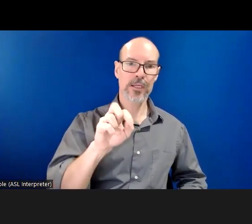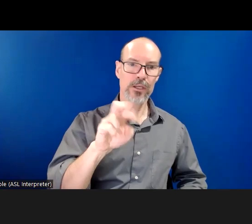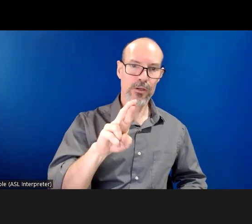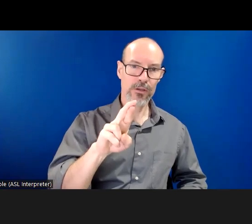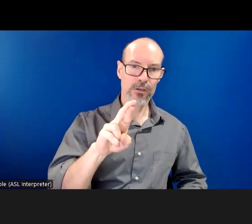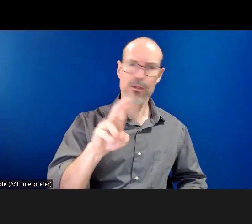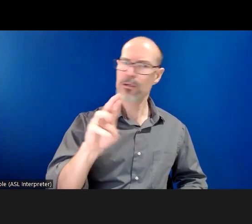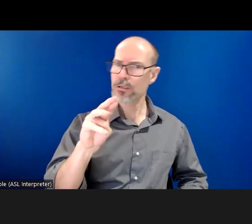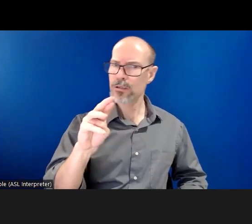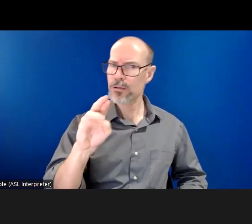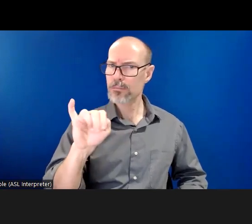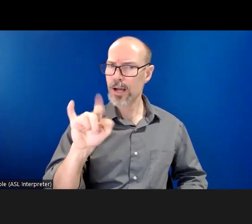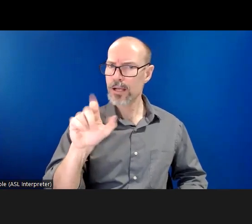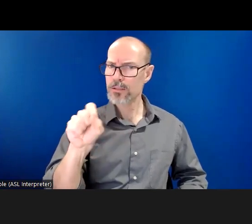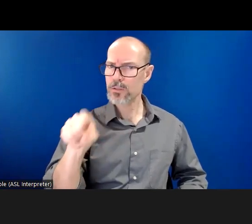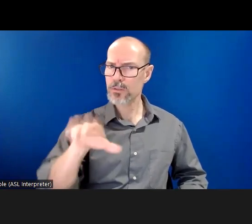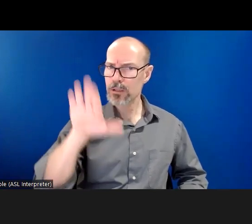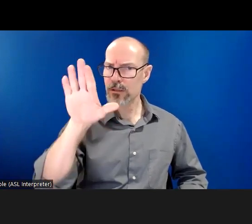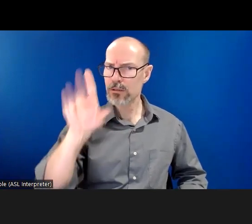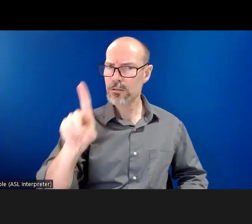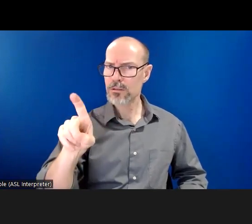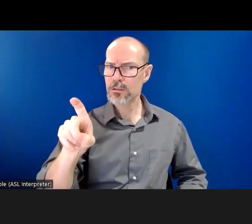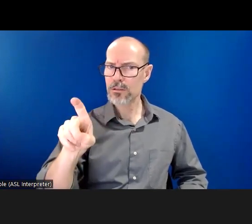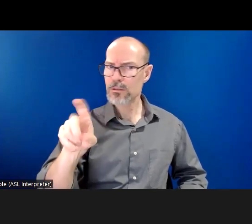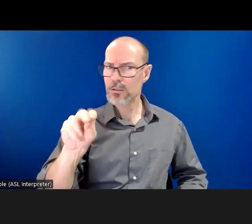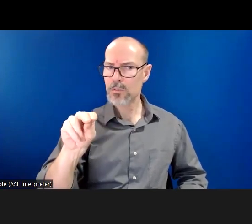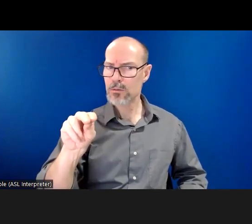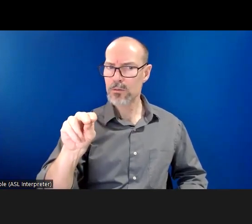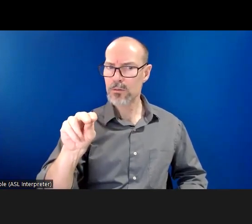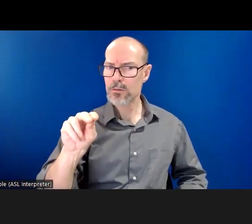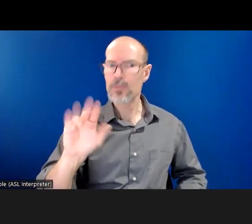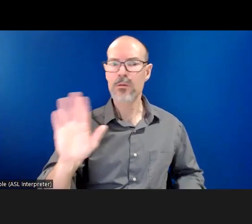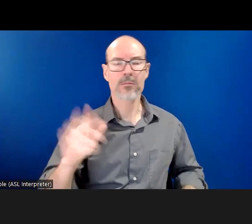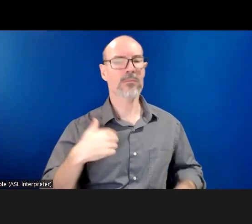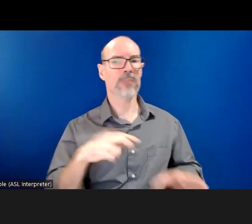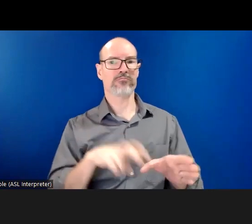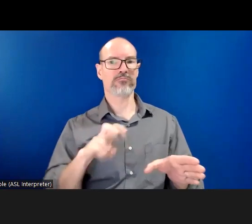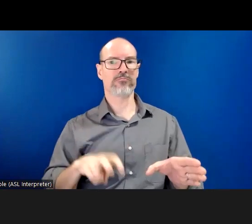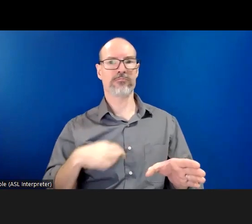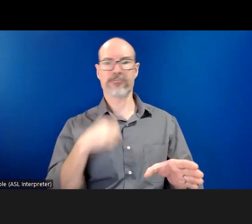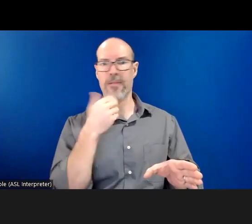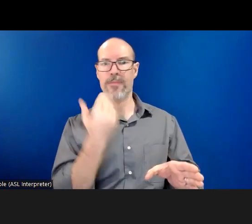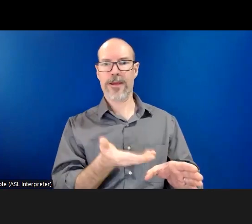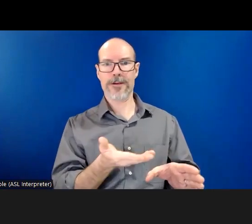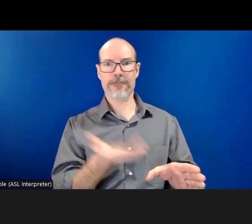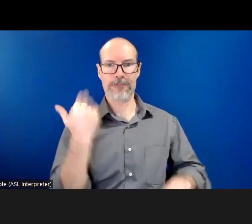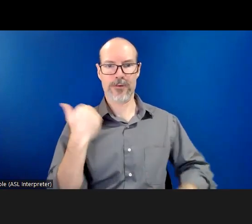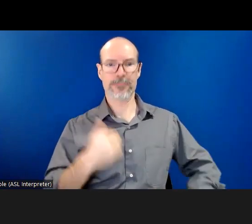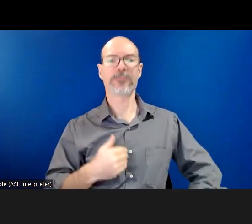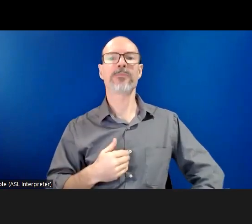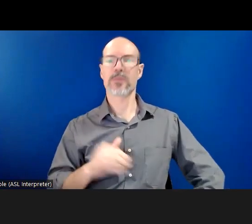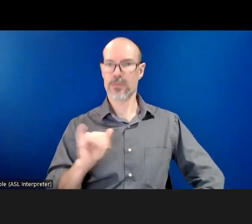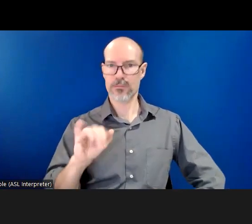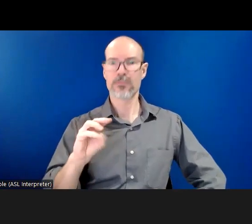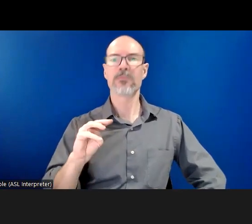Miles, did you raise your hand or no? I abstain, I wasn't there. Okay, so Miles is